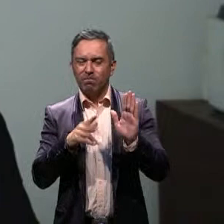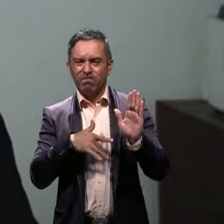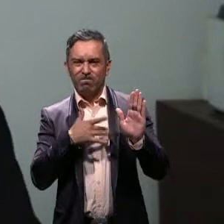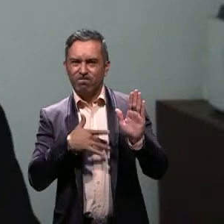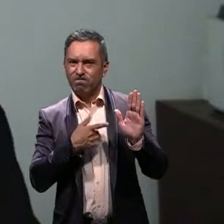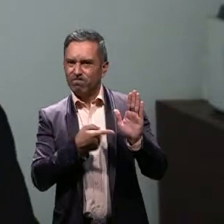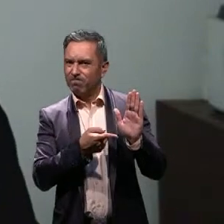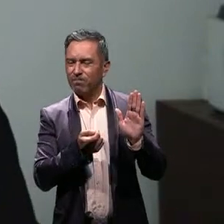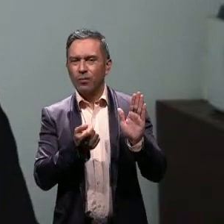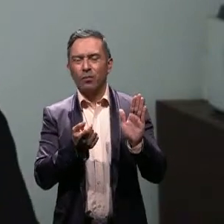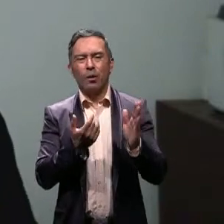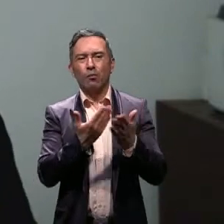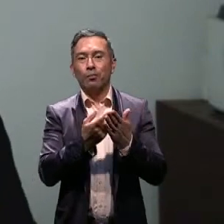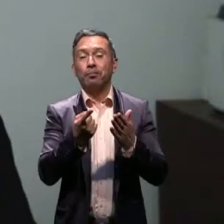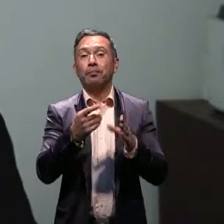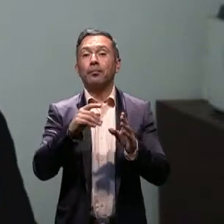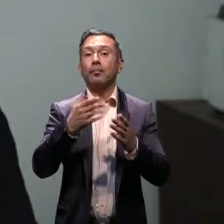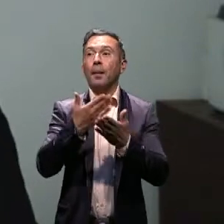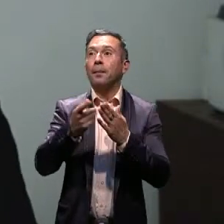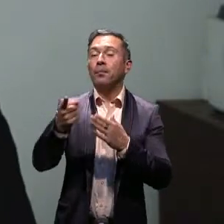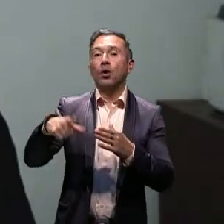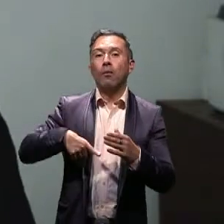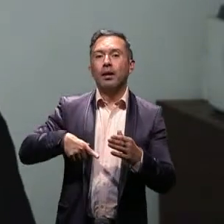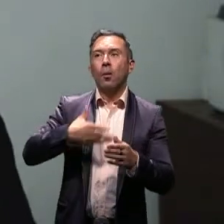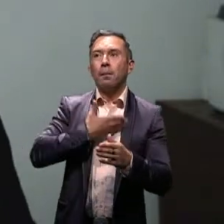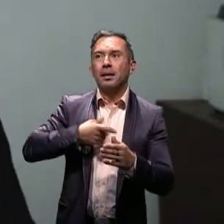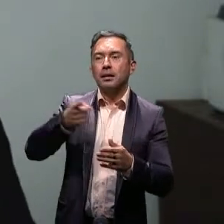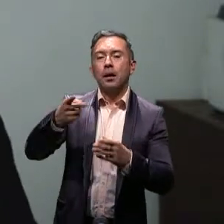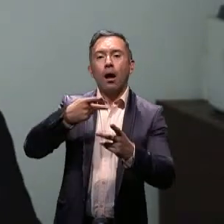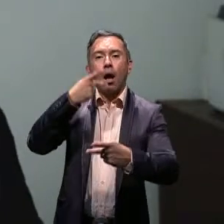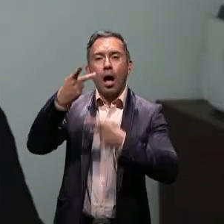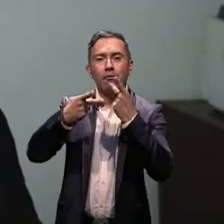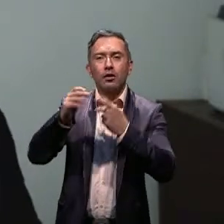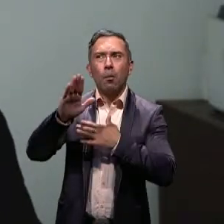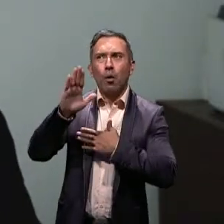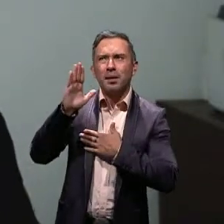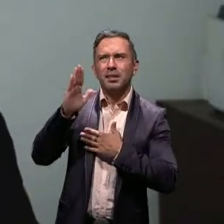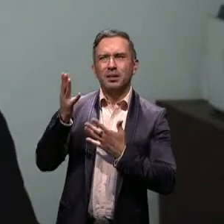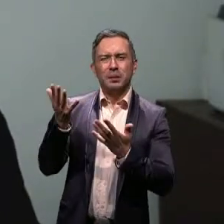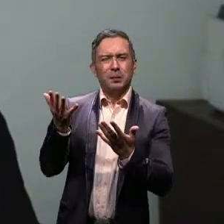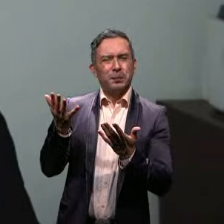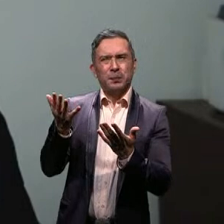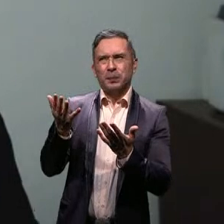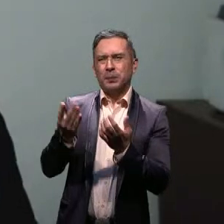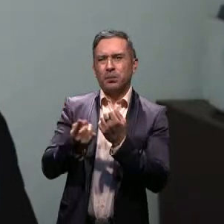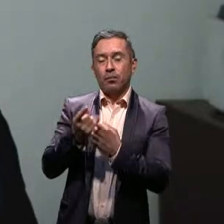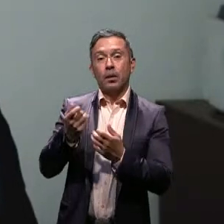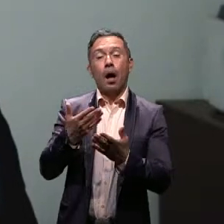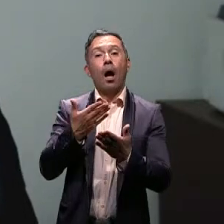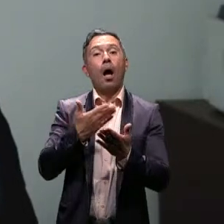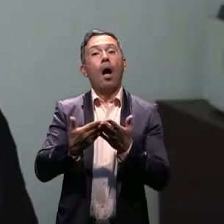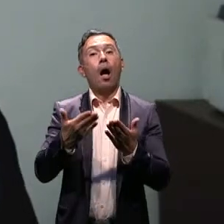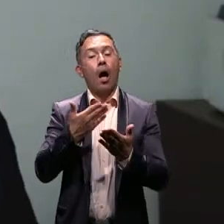the results that we are offering them, contrary